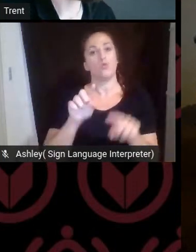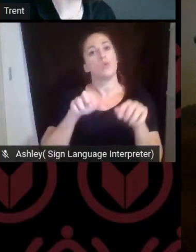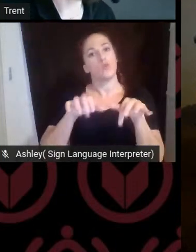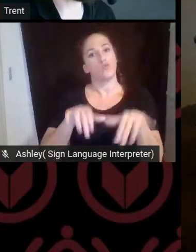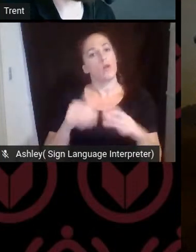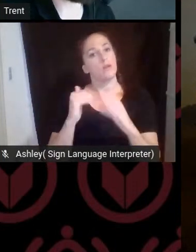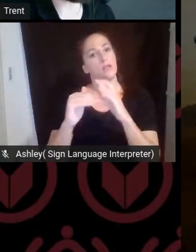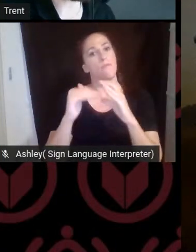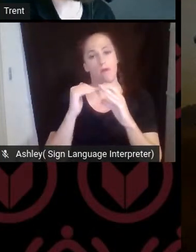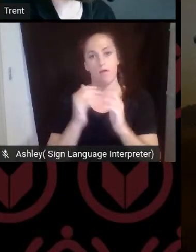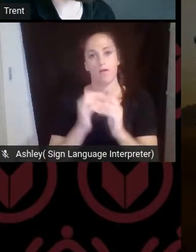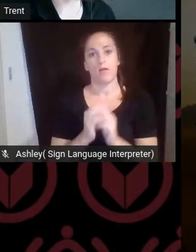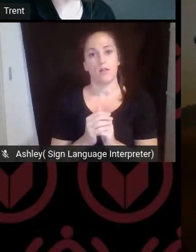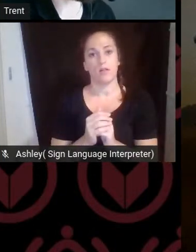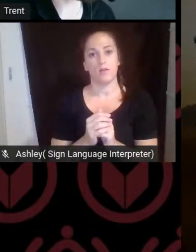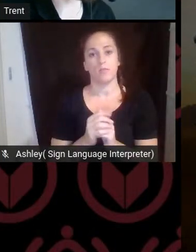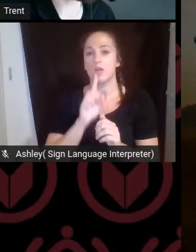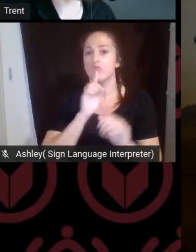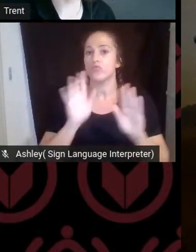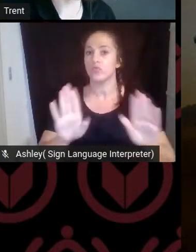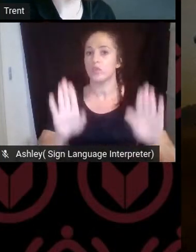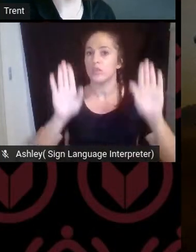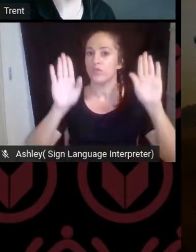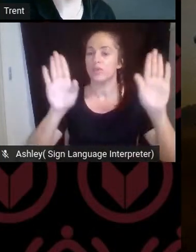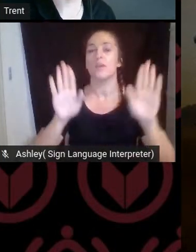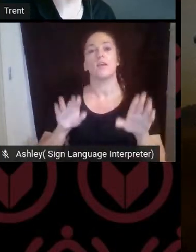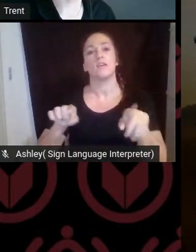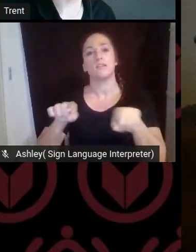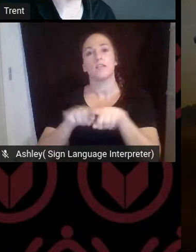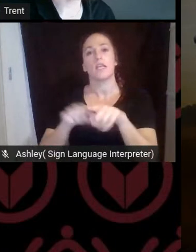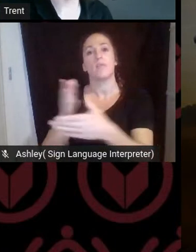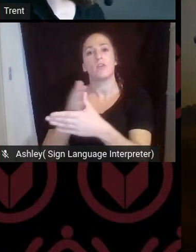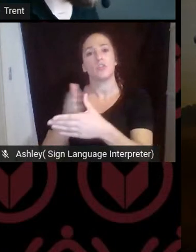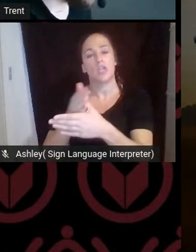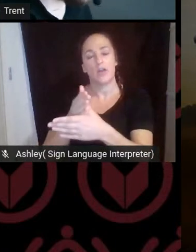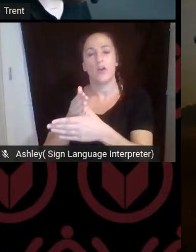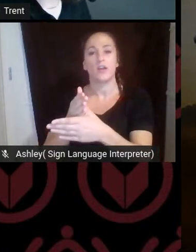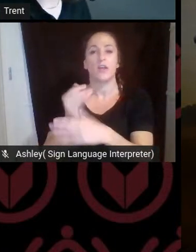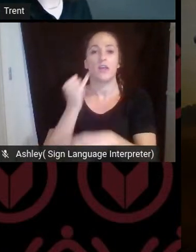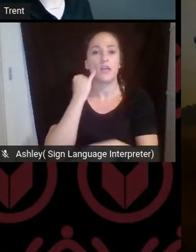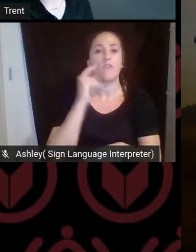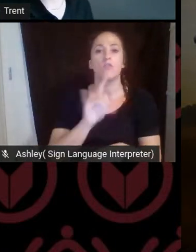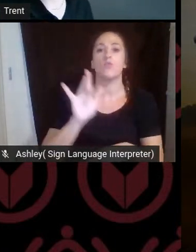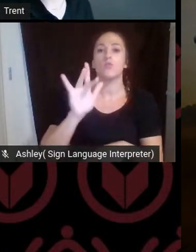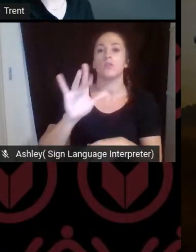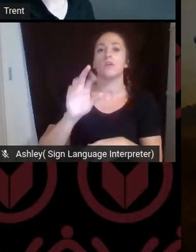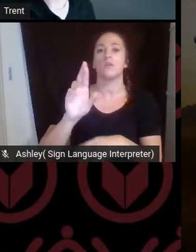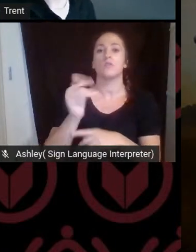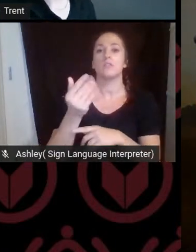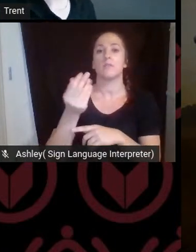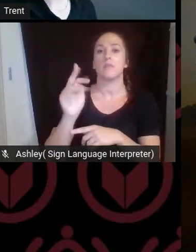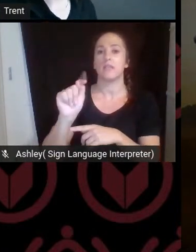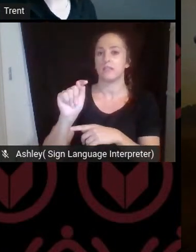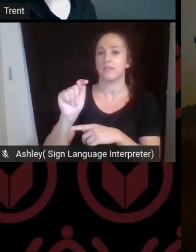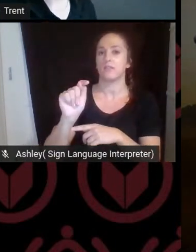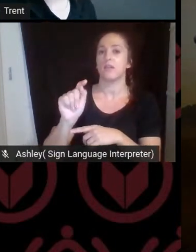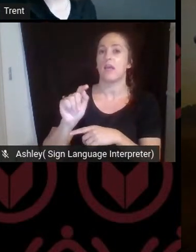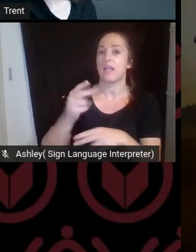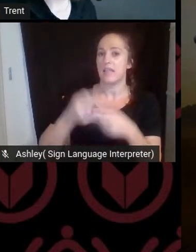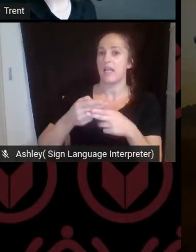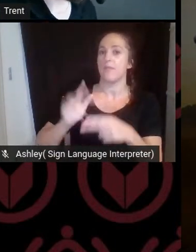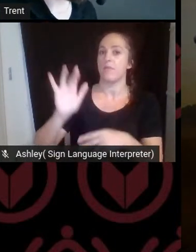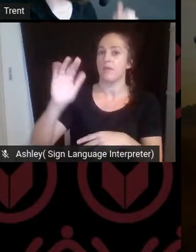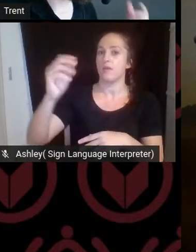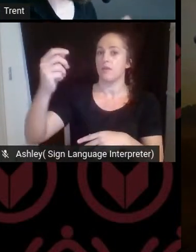emails. What's really great, just like sharing settings, if you click on recipient and you begin to type someone's name, right there, it'll